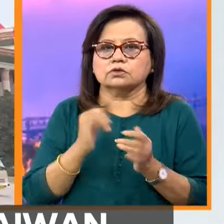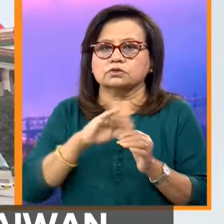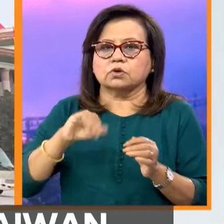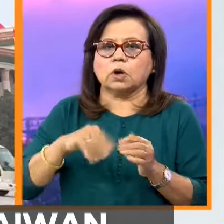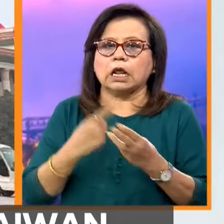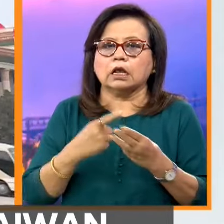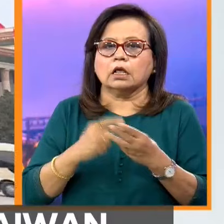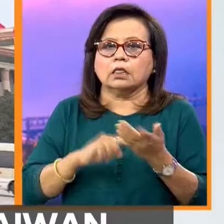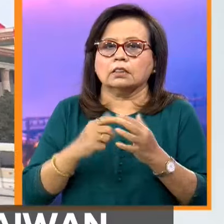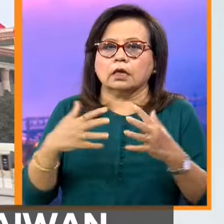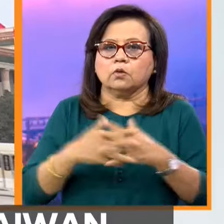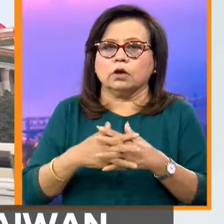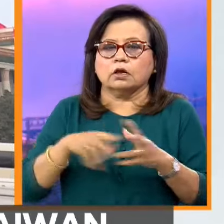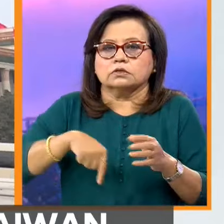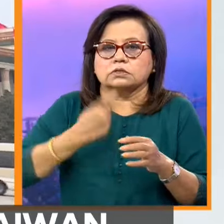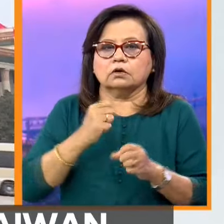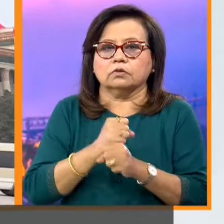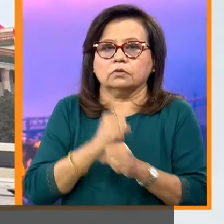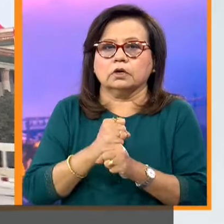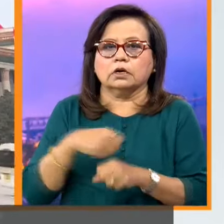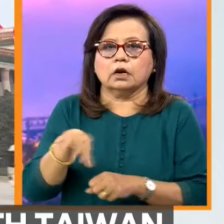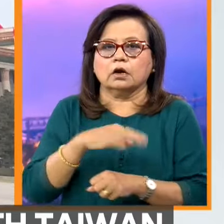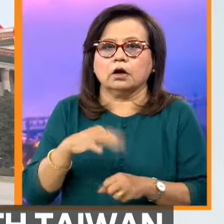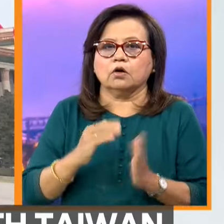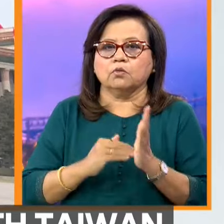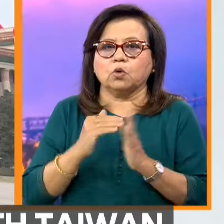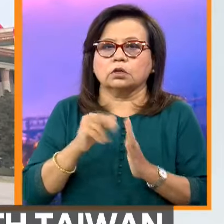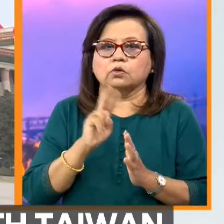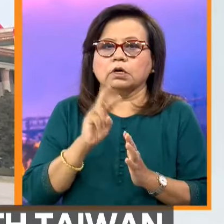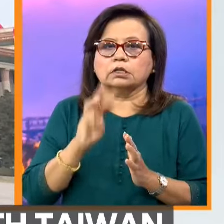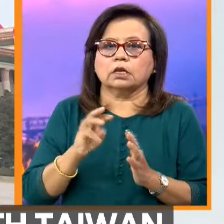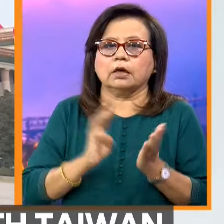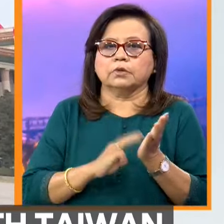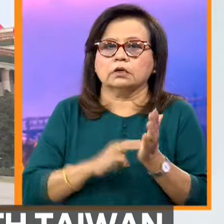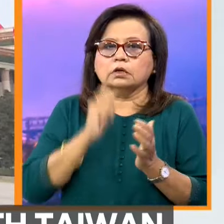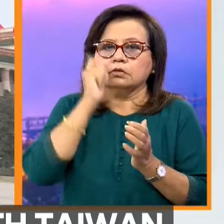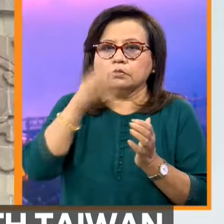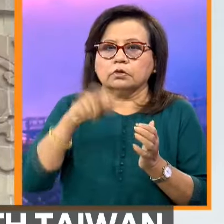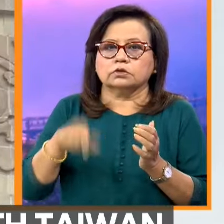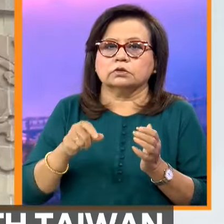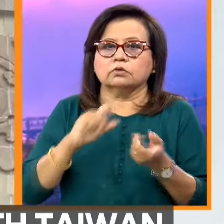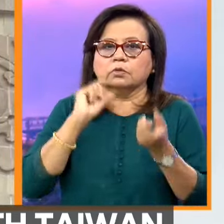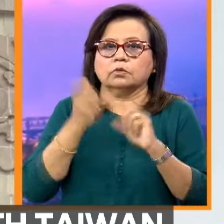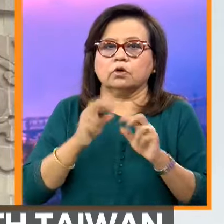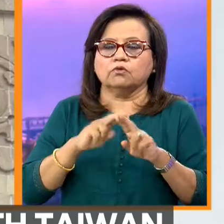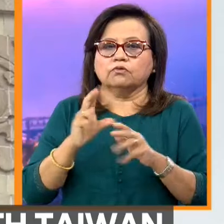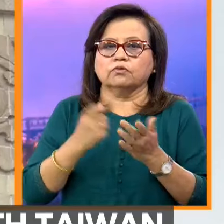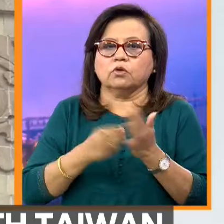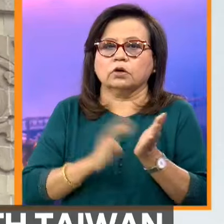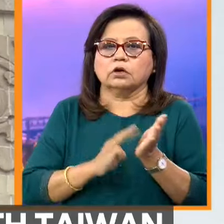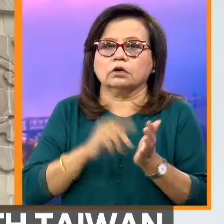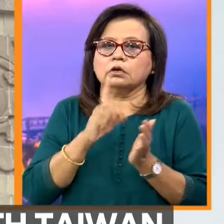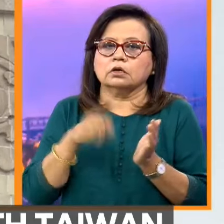to exclude Taiwan, a self-governing island of more than 23 million people, from international forum